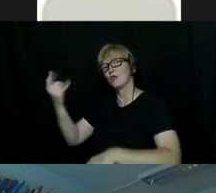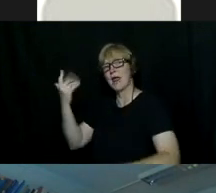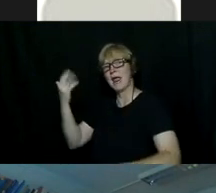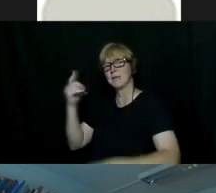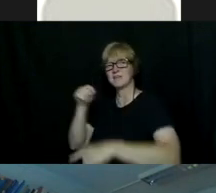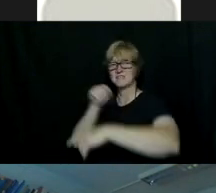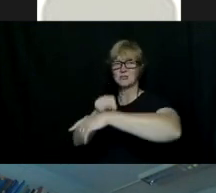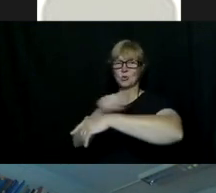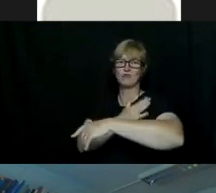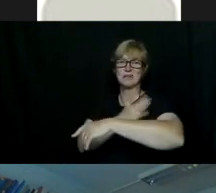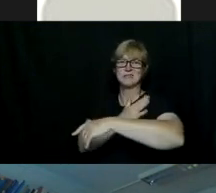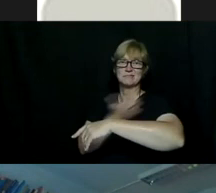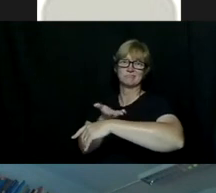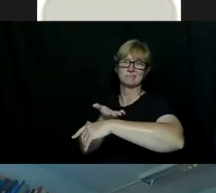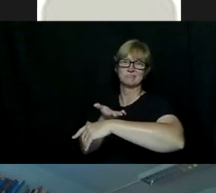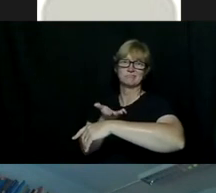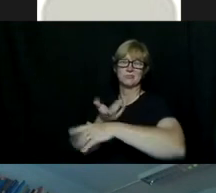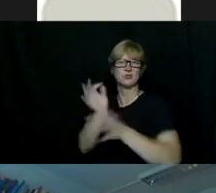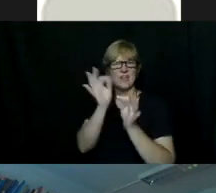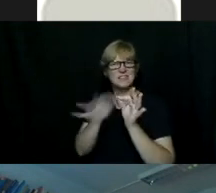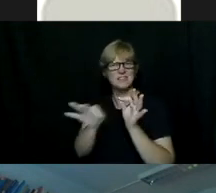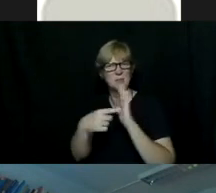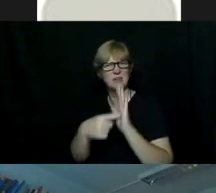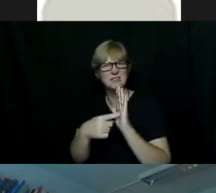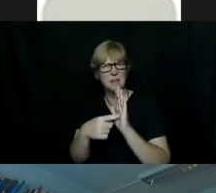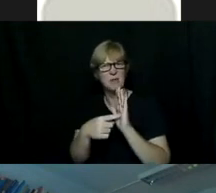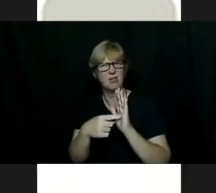biasing. I mean, this is kind of a simple example, but